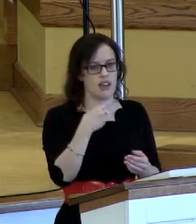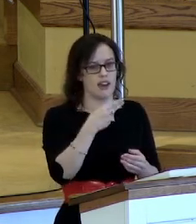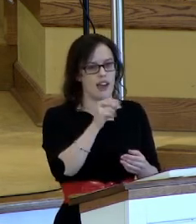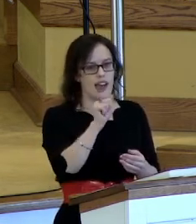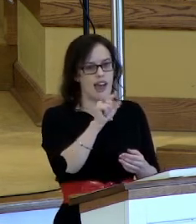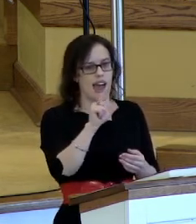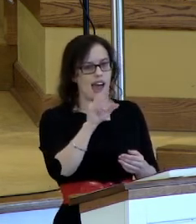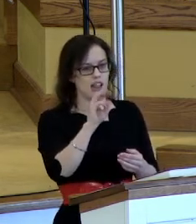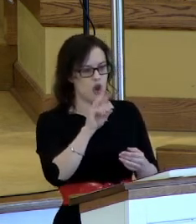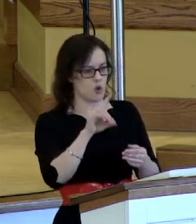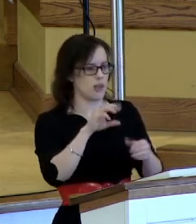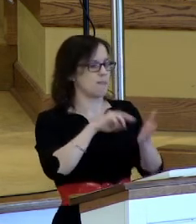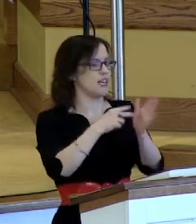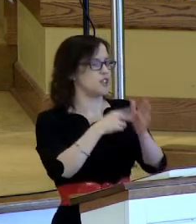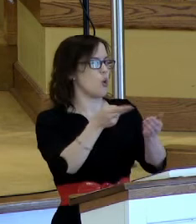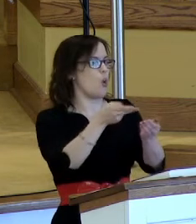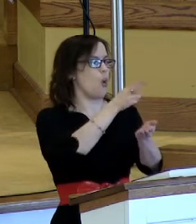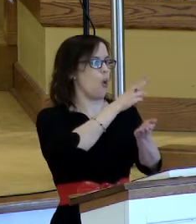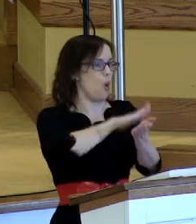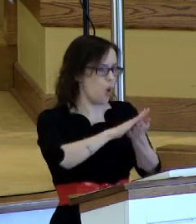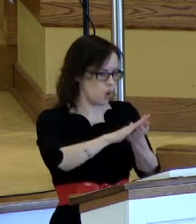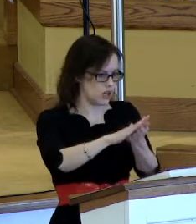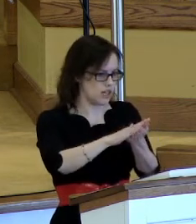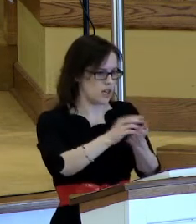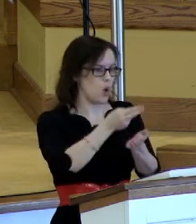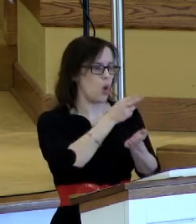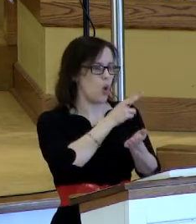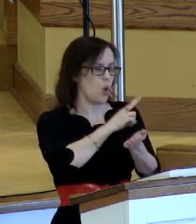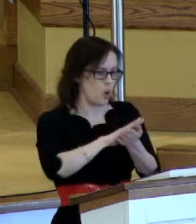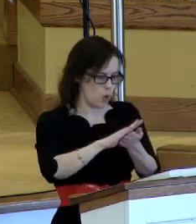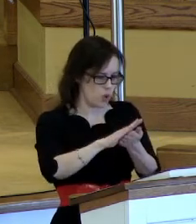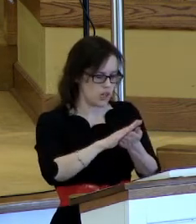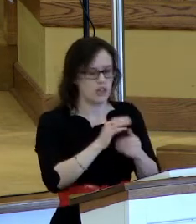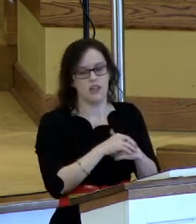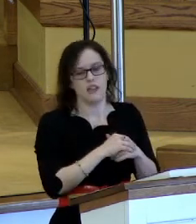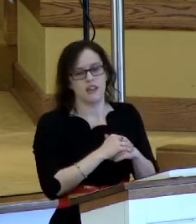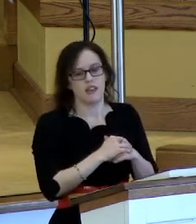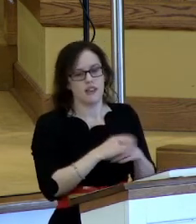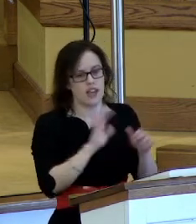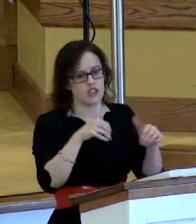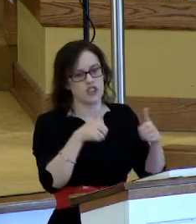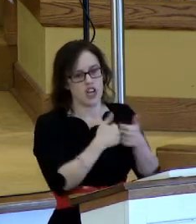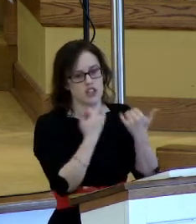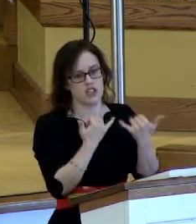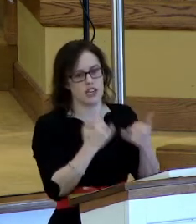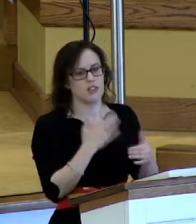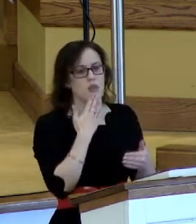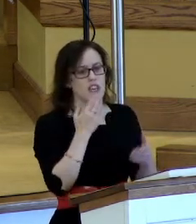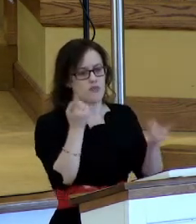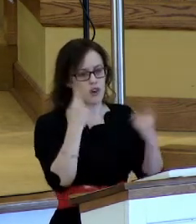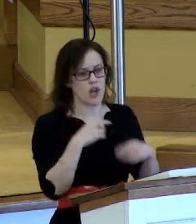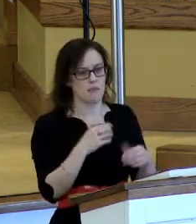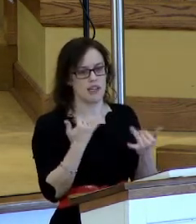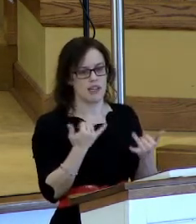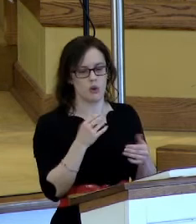God, the holiness of God. And maybe that challenges today. This time we're here especially to write the message. Thank you so much for being here.